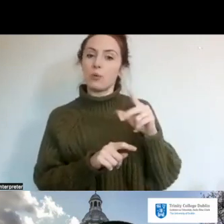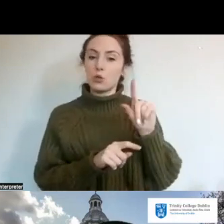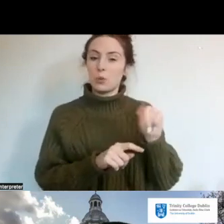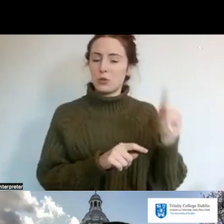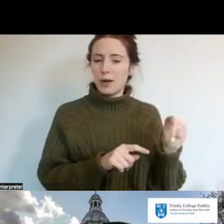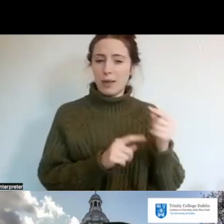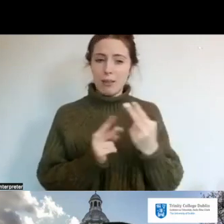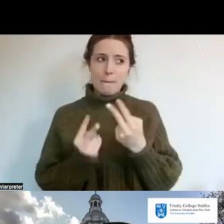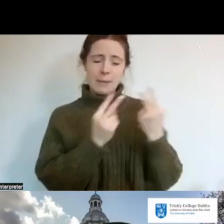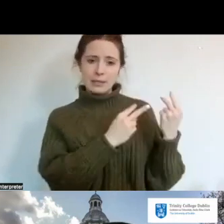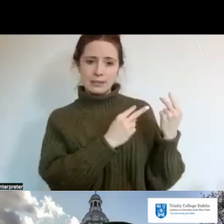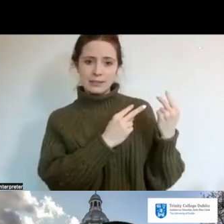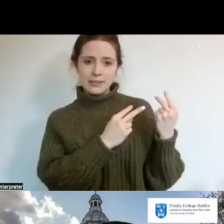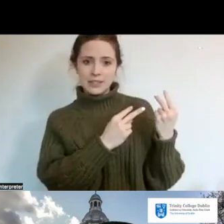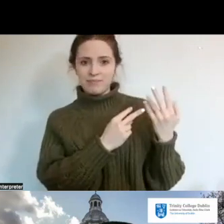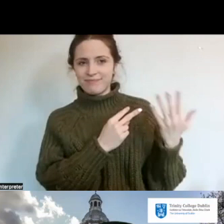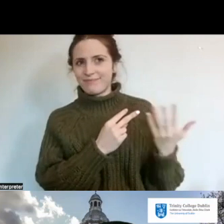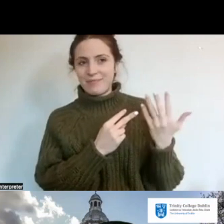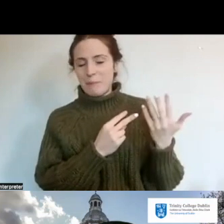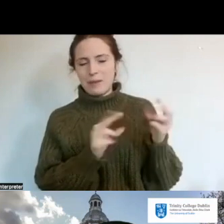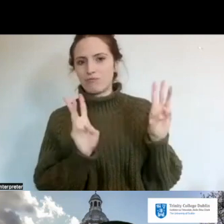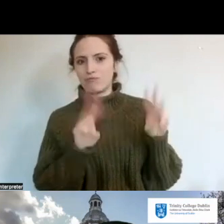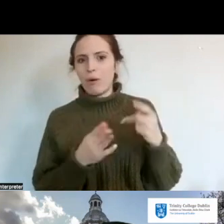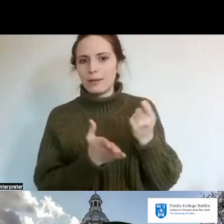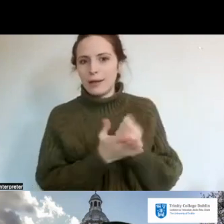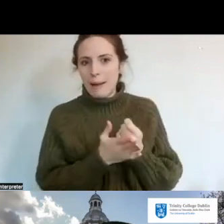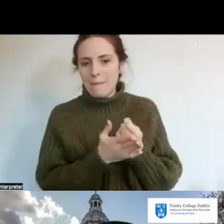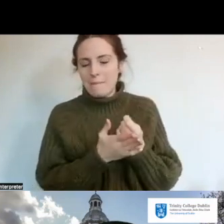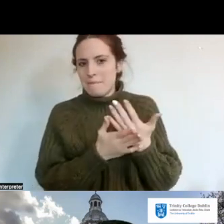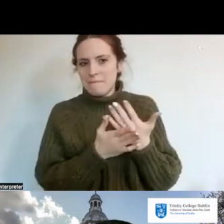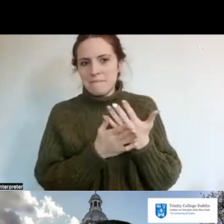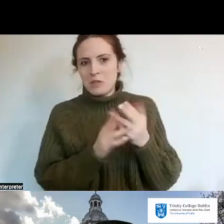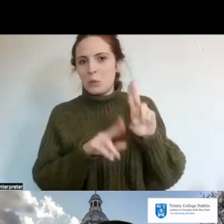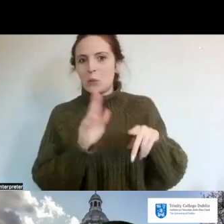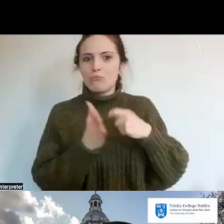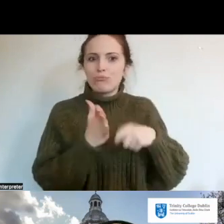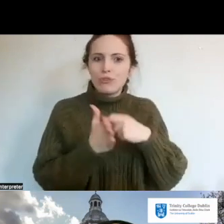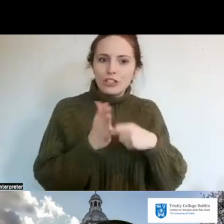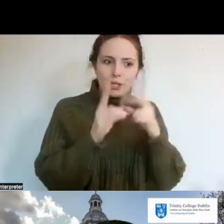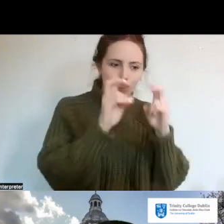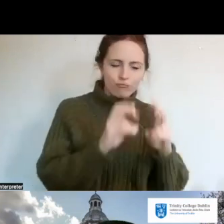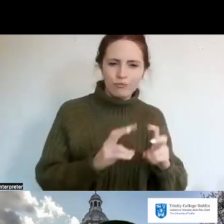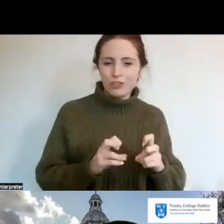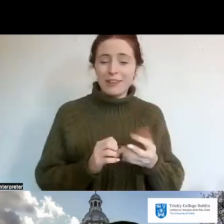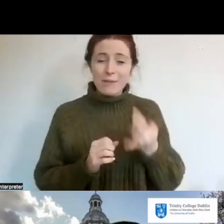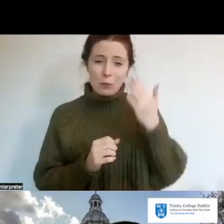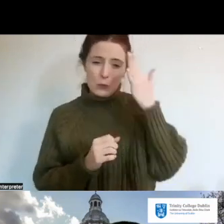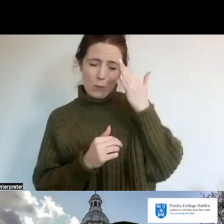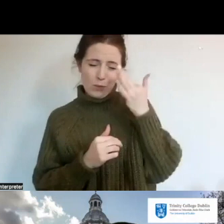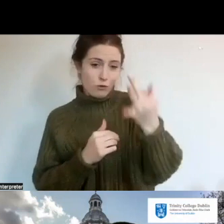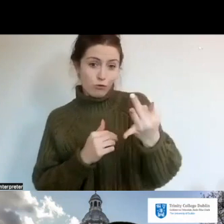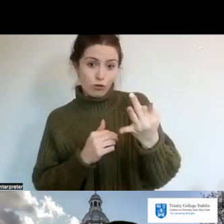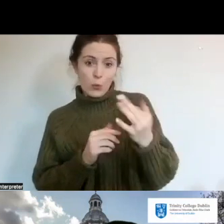was probably the wrong time to launch into any research if we'd known what was coming at that